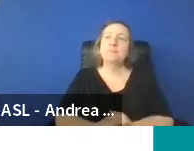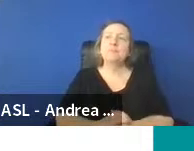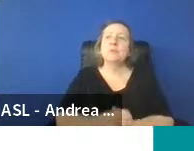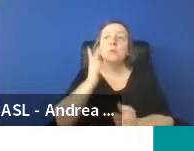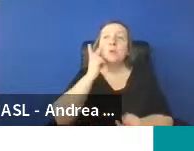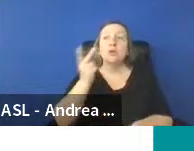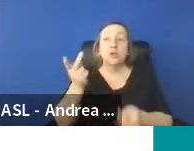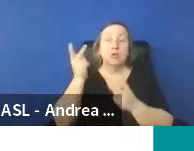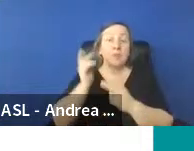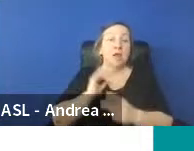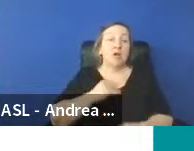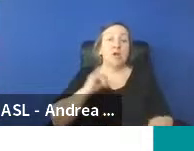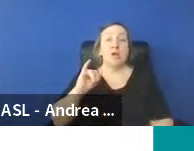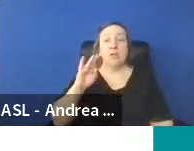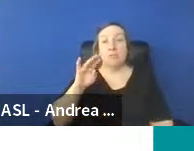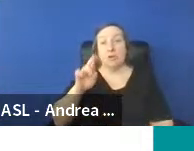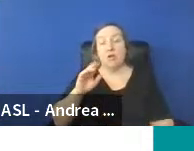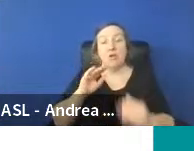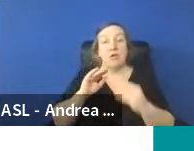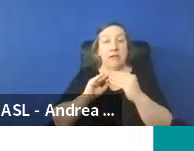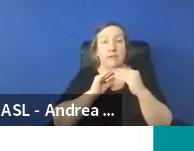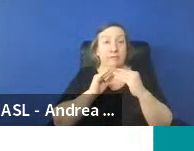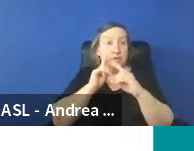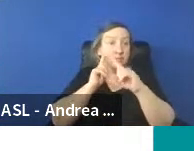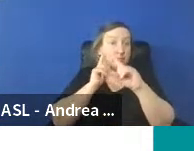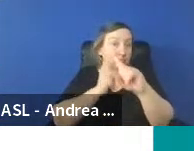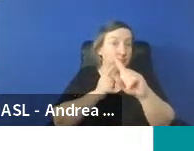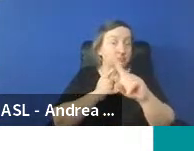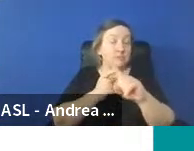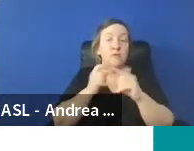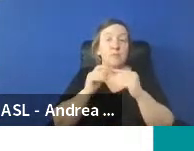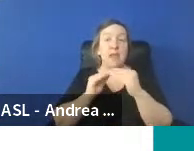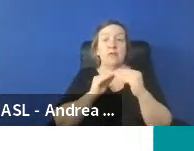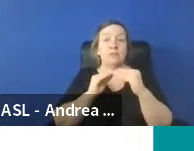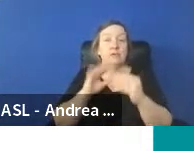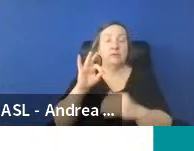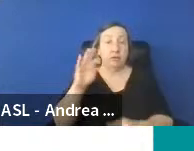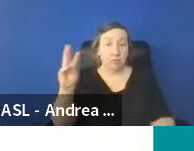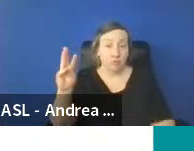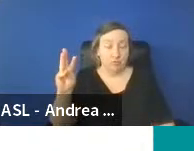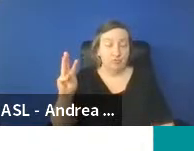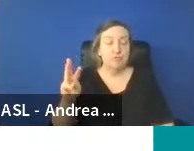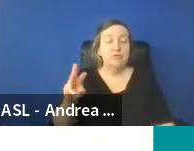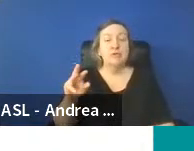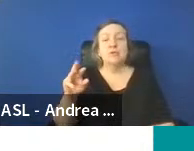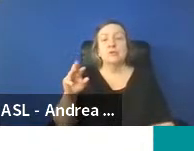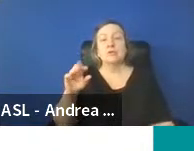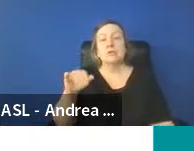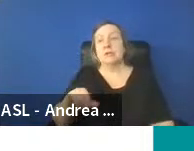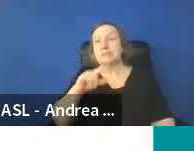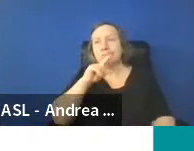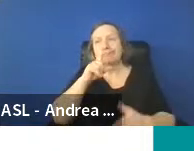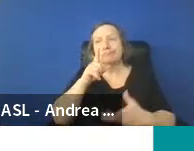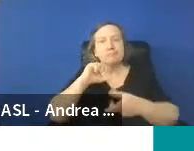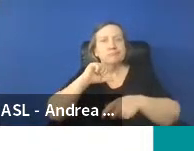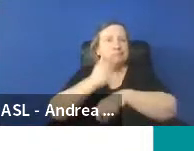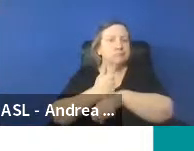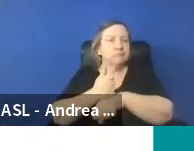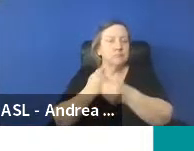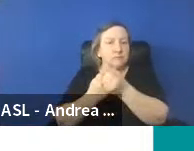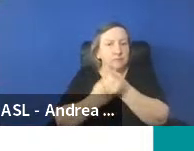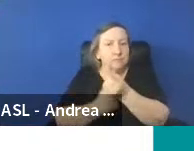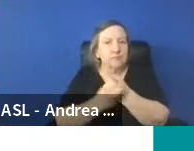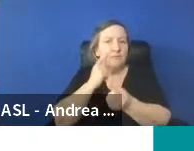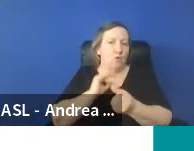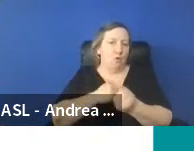at our IBR equity objectives from our equity framework, that really is the foundation of the equity work